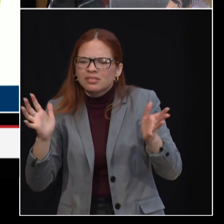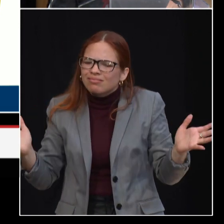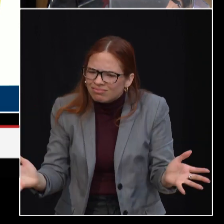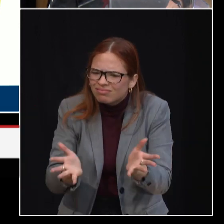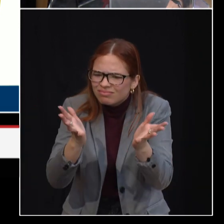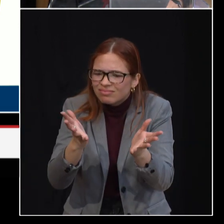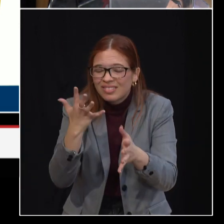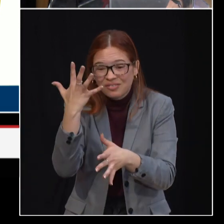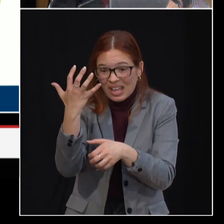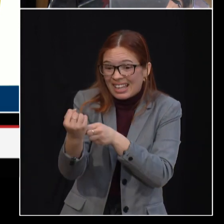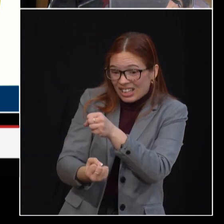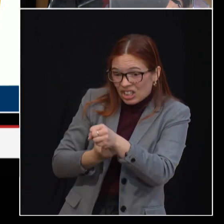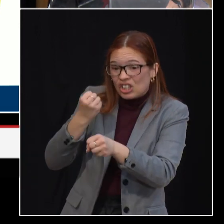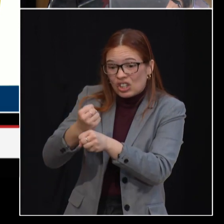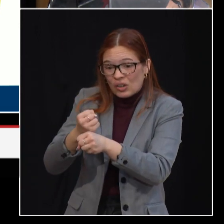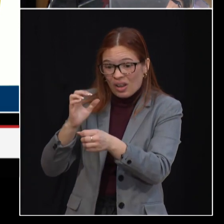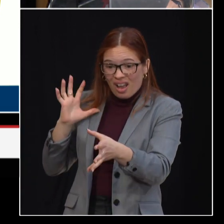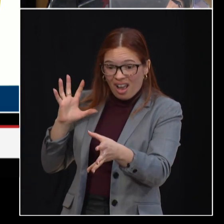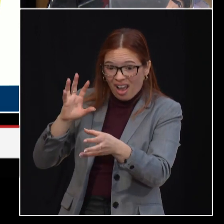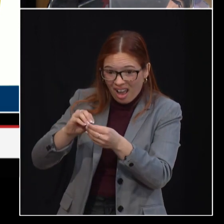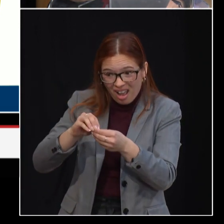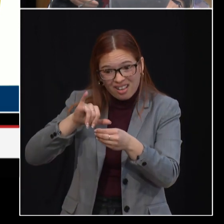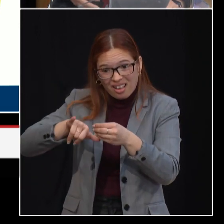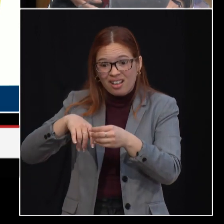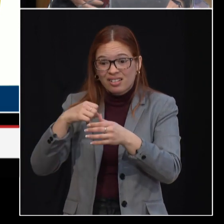the DC Infrastructure Academy.